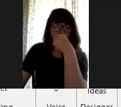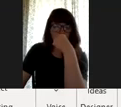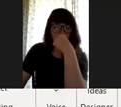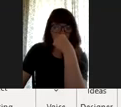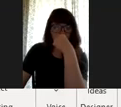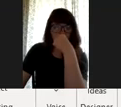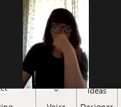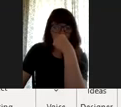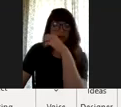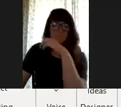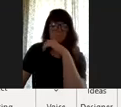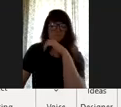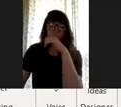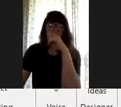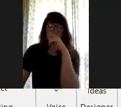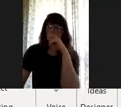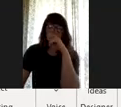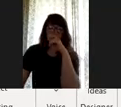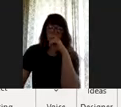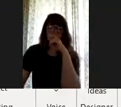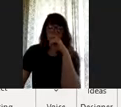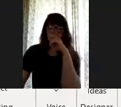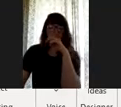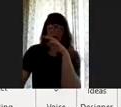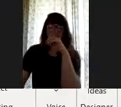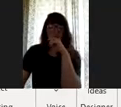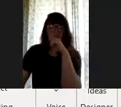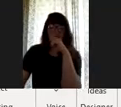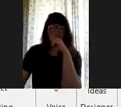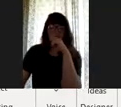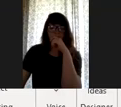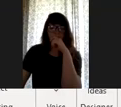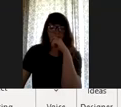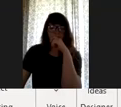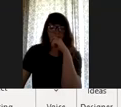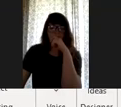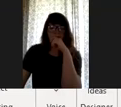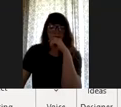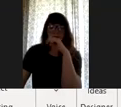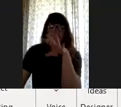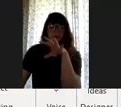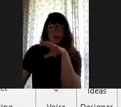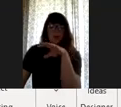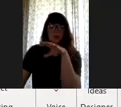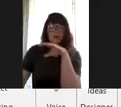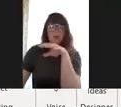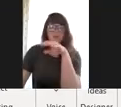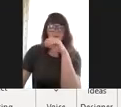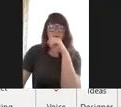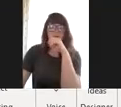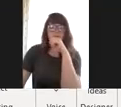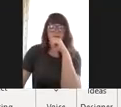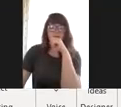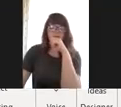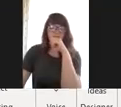that? Okay. Can you see it now? Yeah, that's good. All right. Okay, so through whom also we